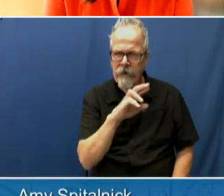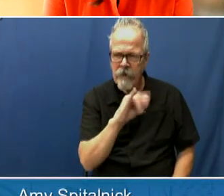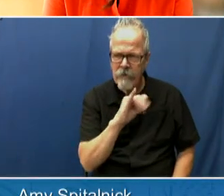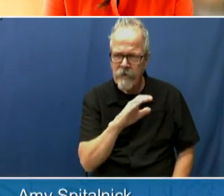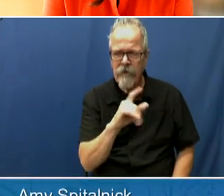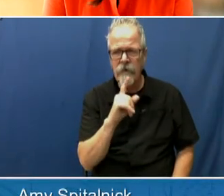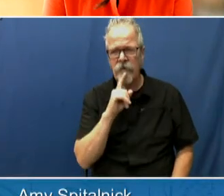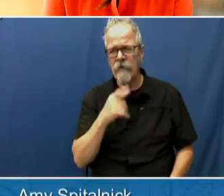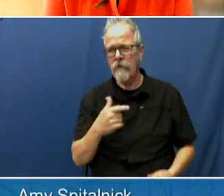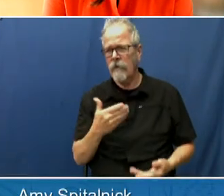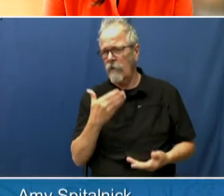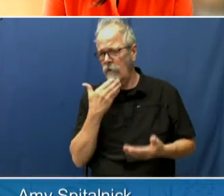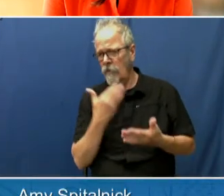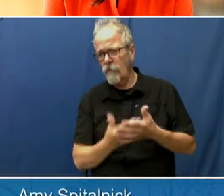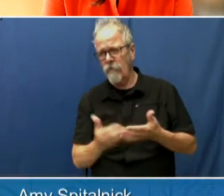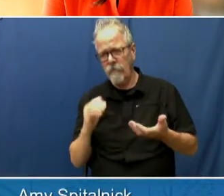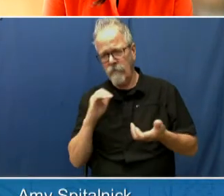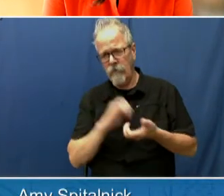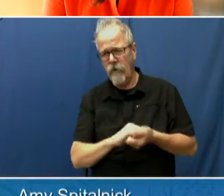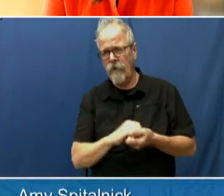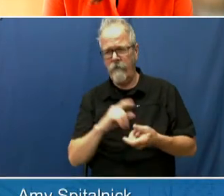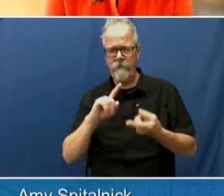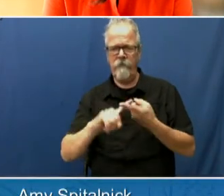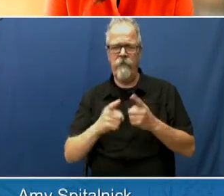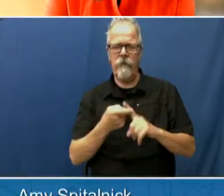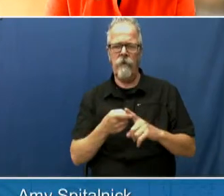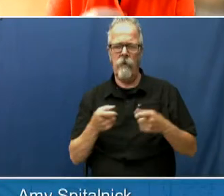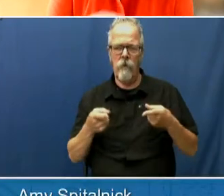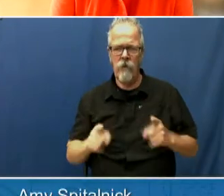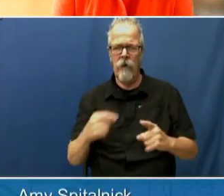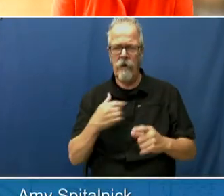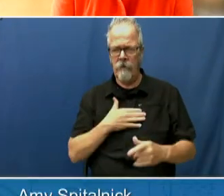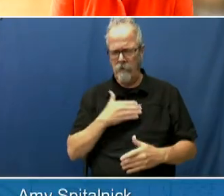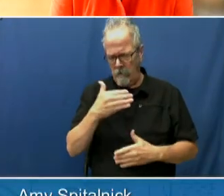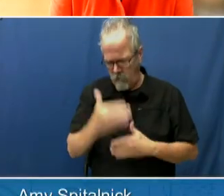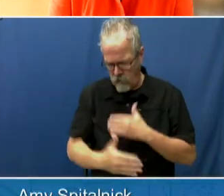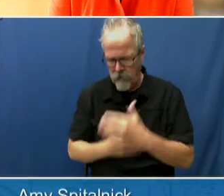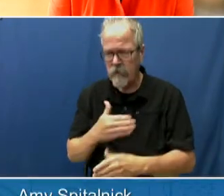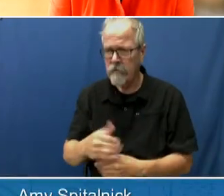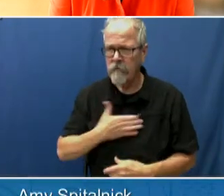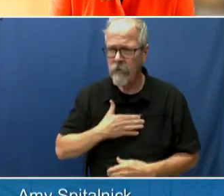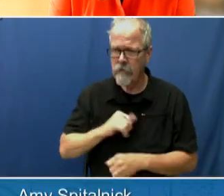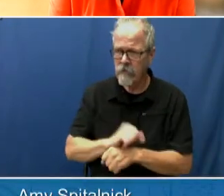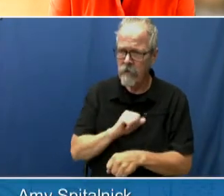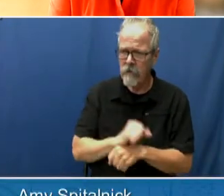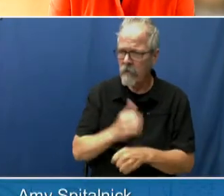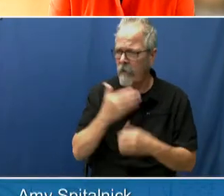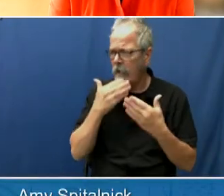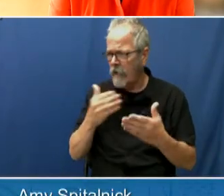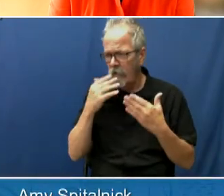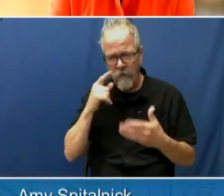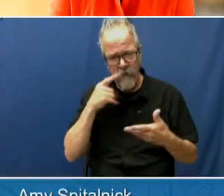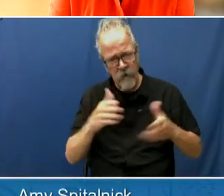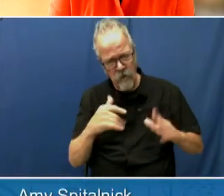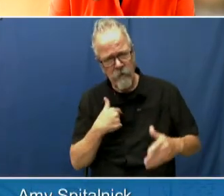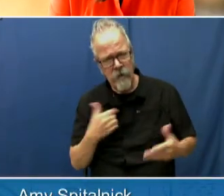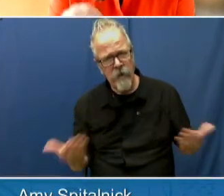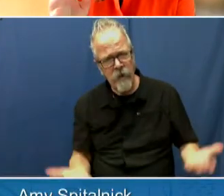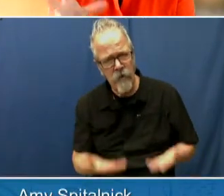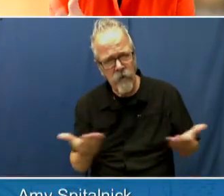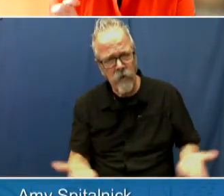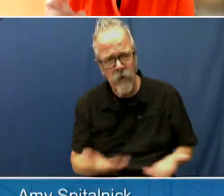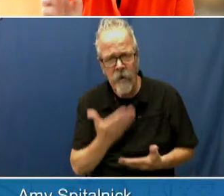friend in this work. And I am so grateful to be with all of you here today. Look, I think in moments like this, it's easy